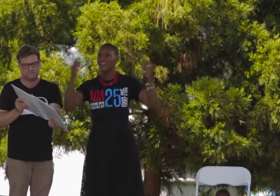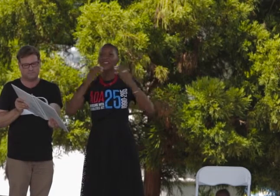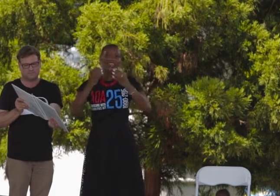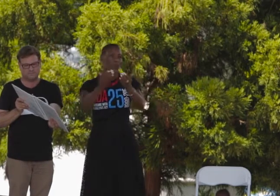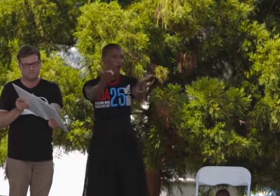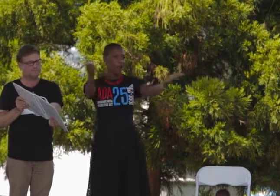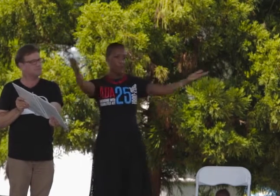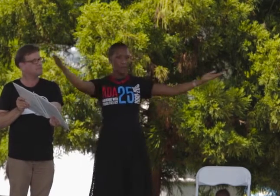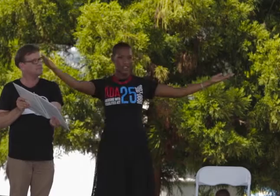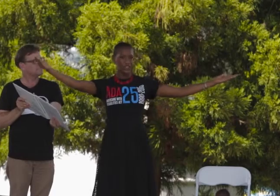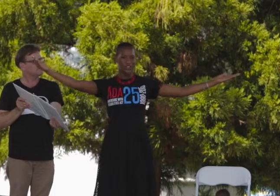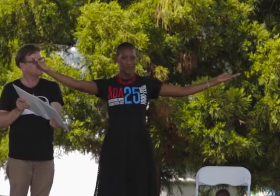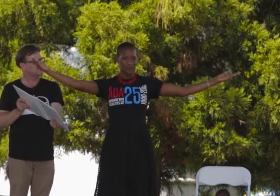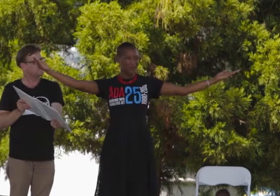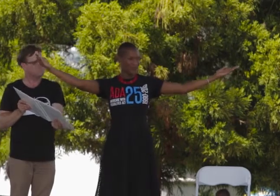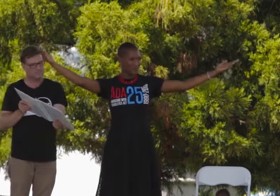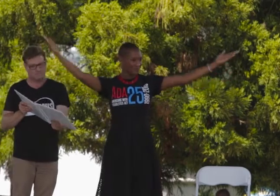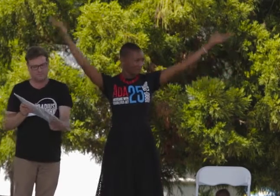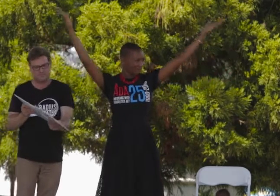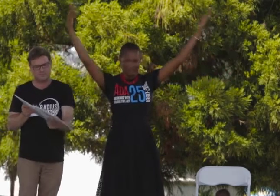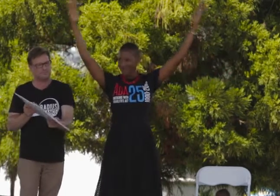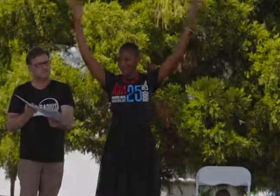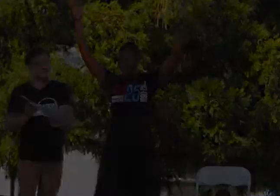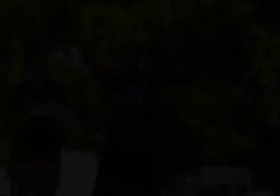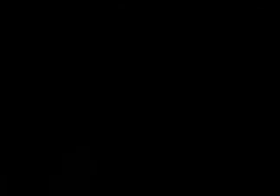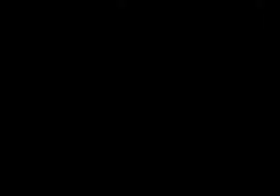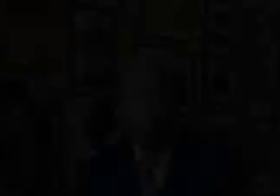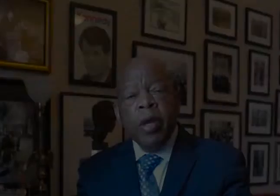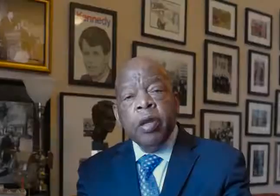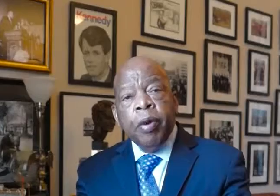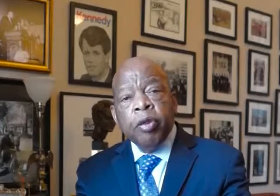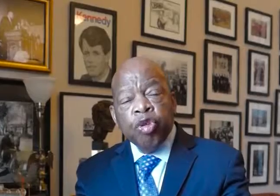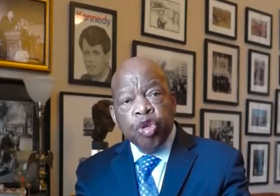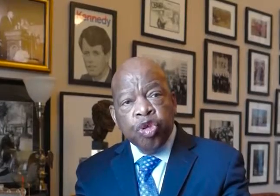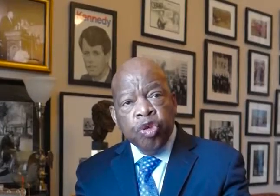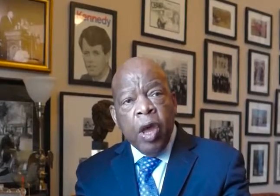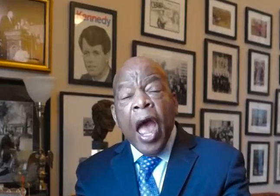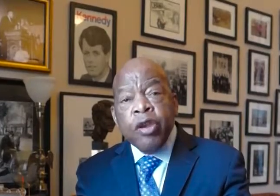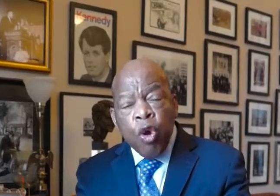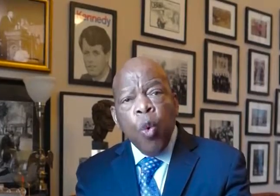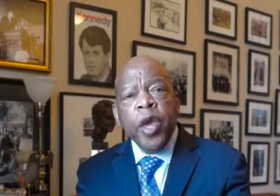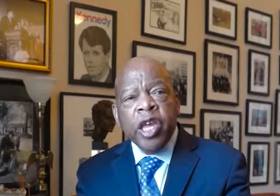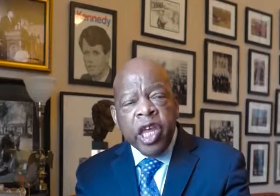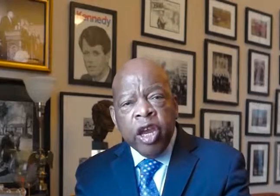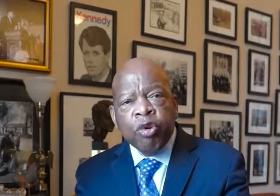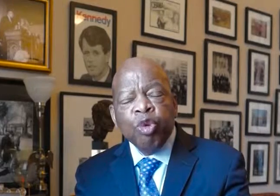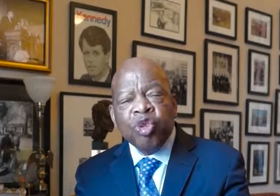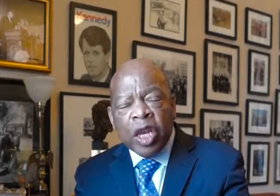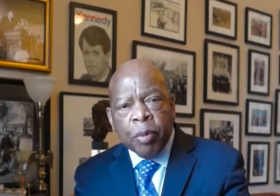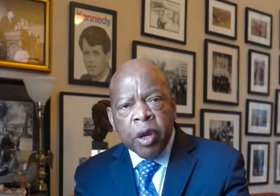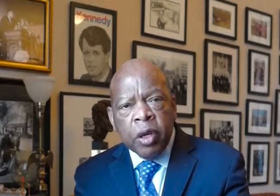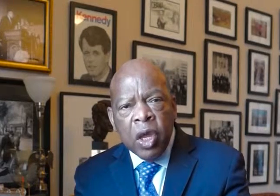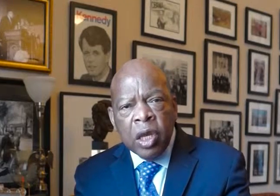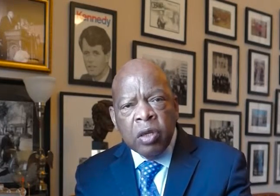25th American Disabilities Act's anniversary. Representative John Lewis. My dear brothers and sisters, I know we are here